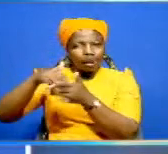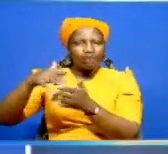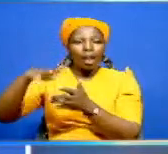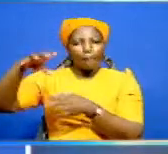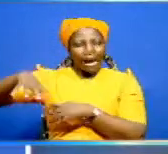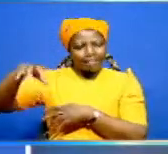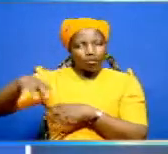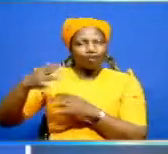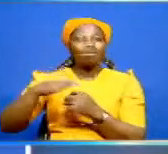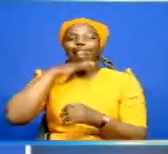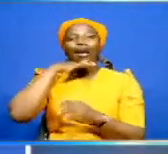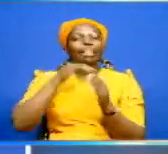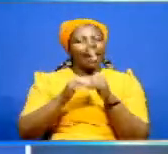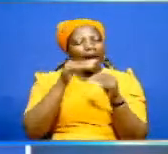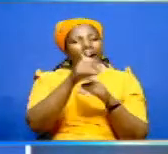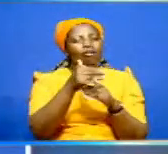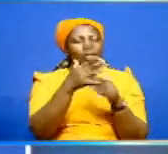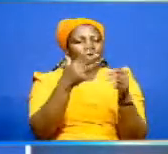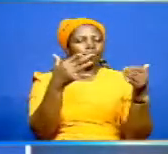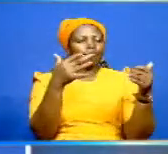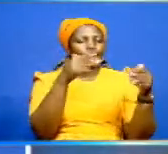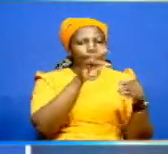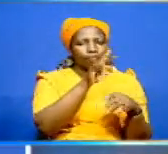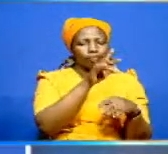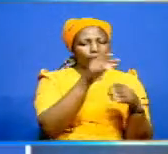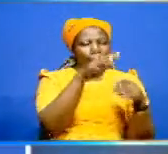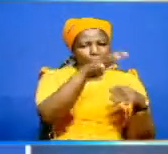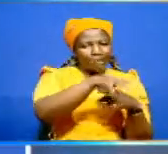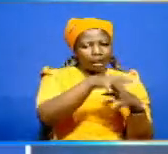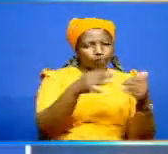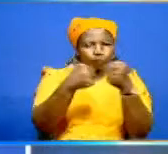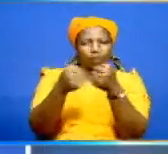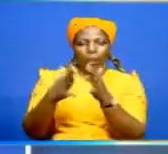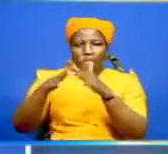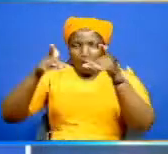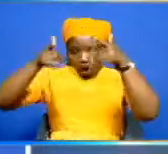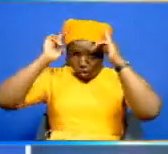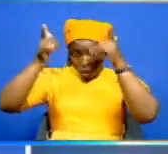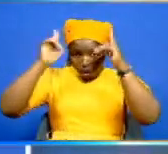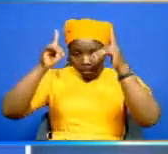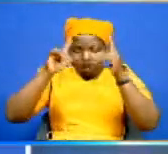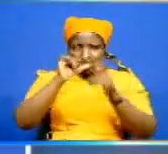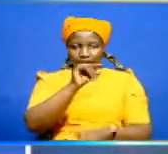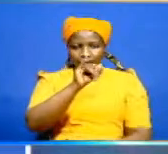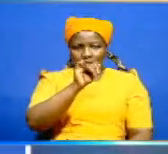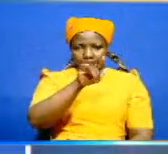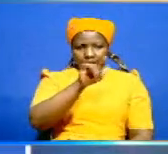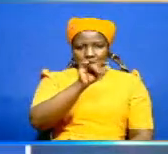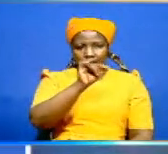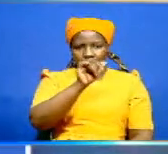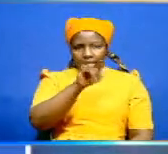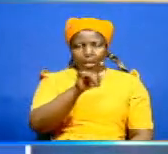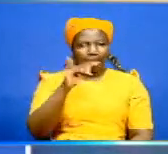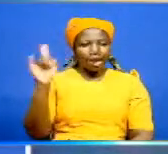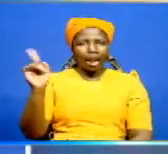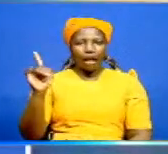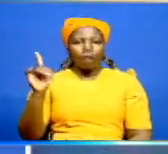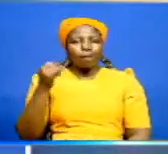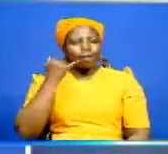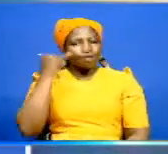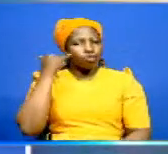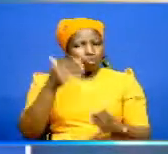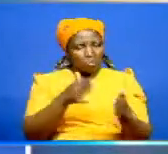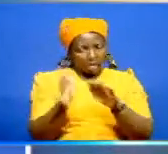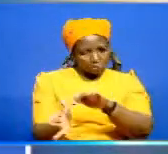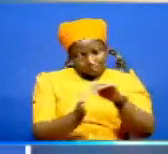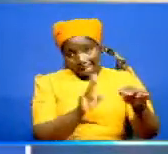the PSV collided head-on with a truck in Gilgil along the Nakuru-Nairobi Highway. In the second accident, 2 people died after a